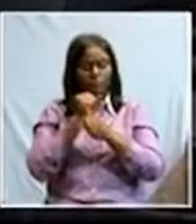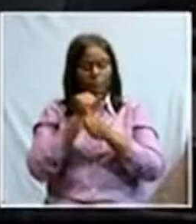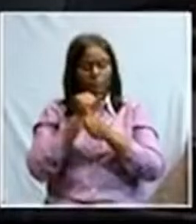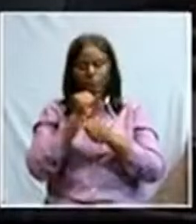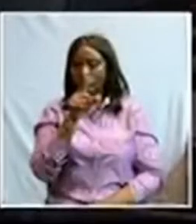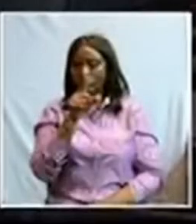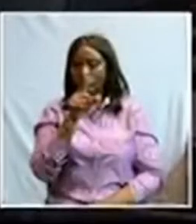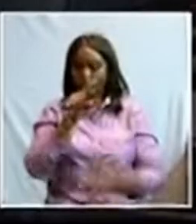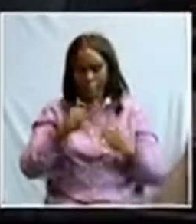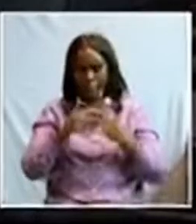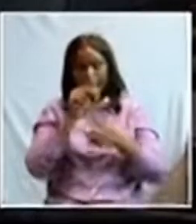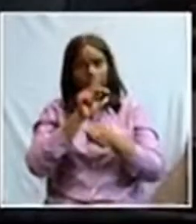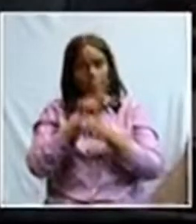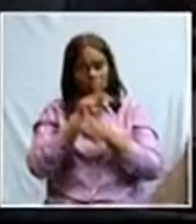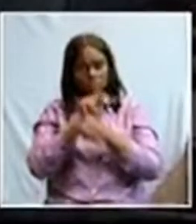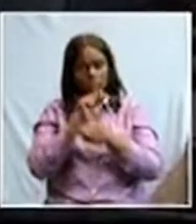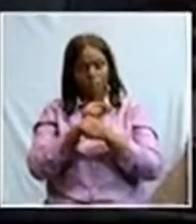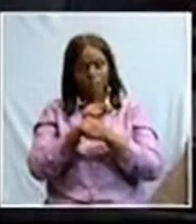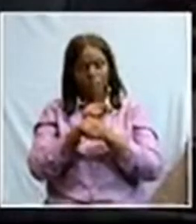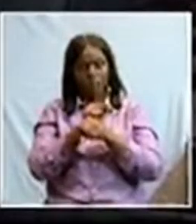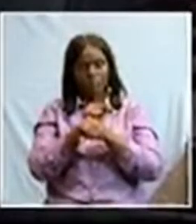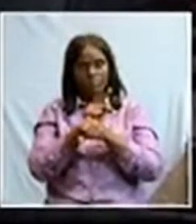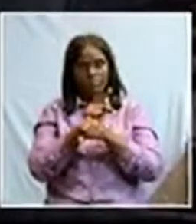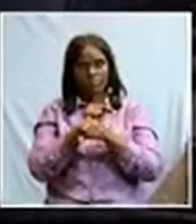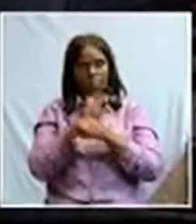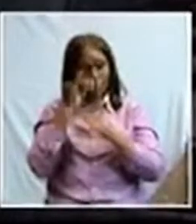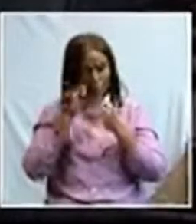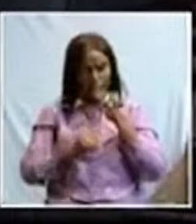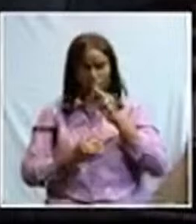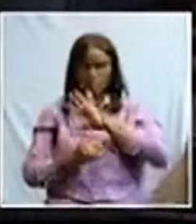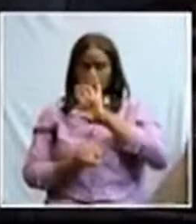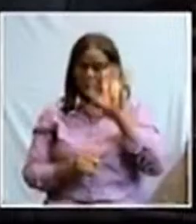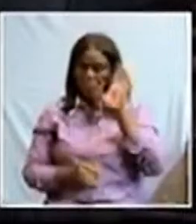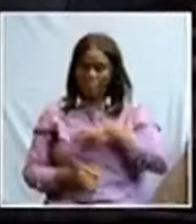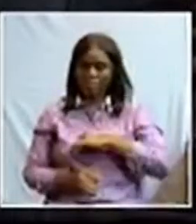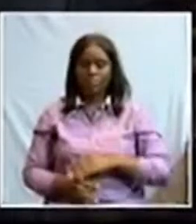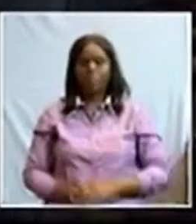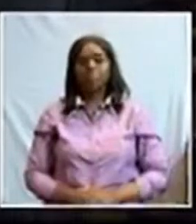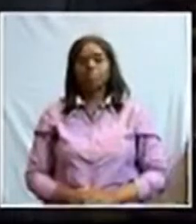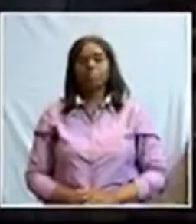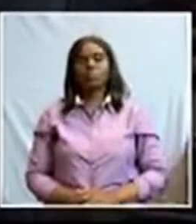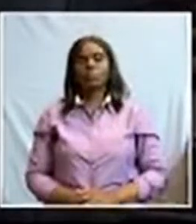You start a project, finish it.